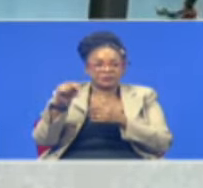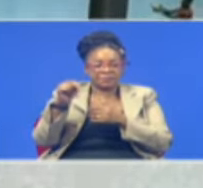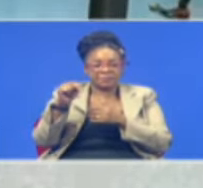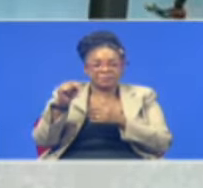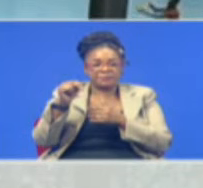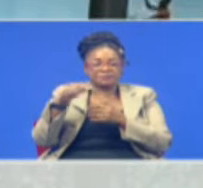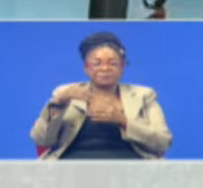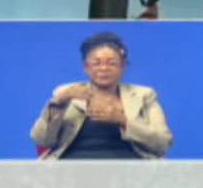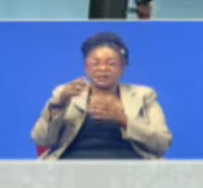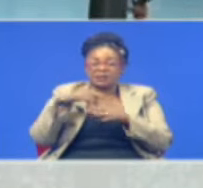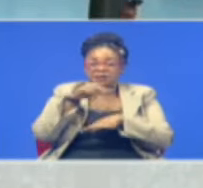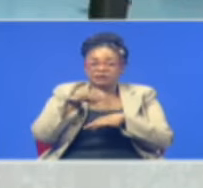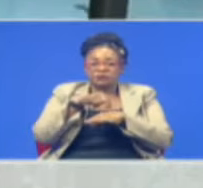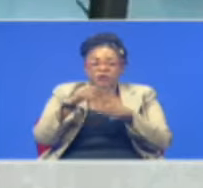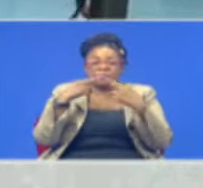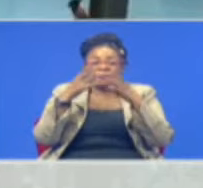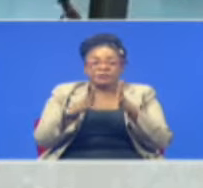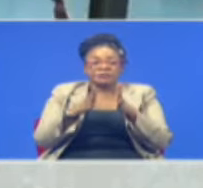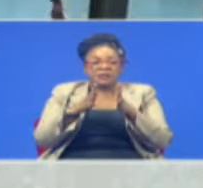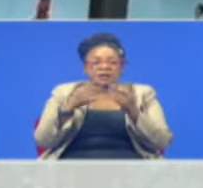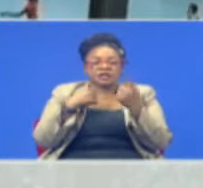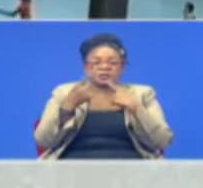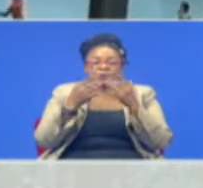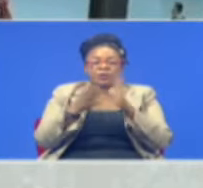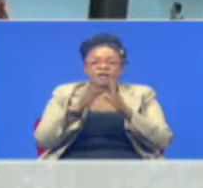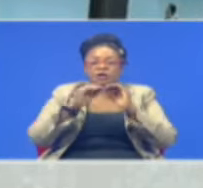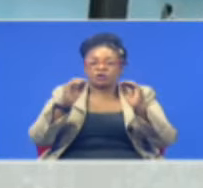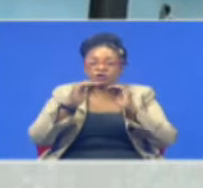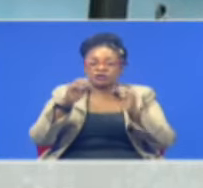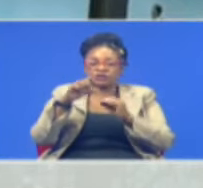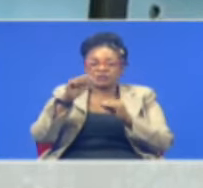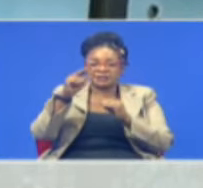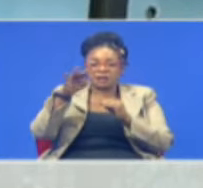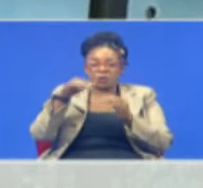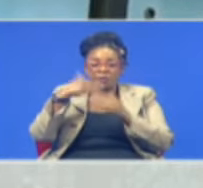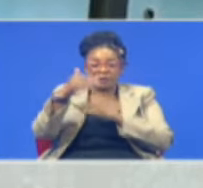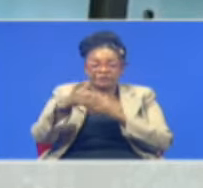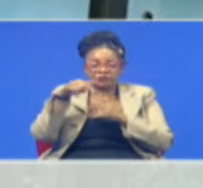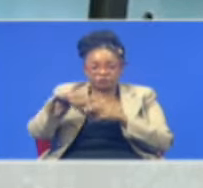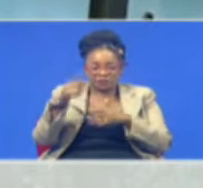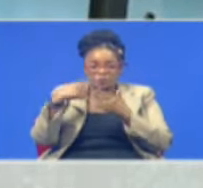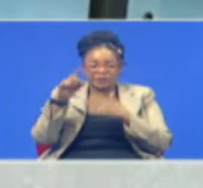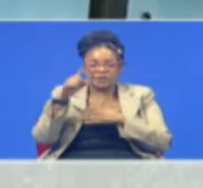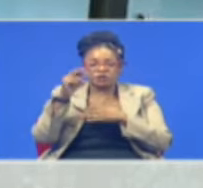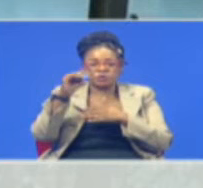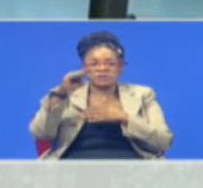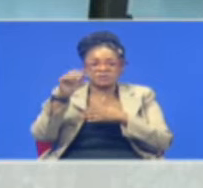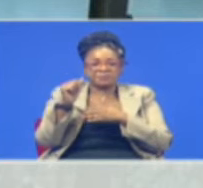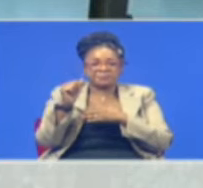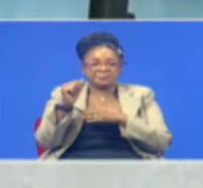reporter Samuel Gasharira spoke to Coach Gitau after today's win in Tunisia.